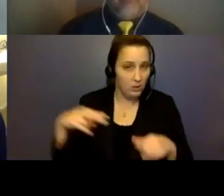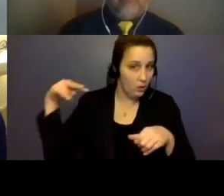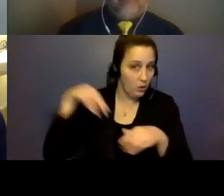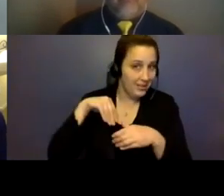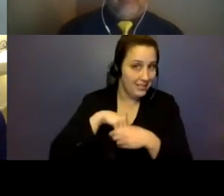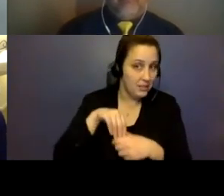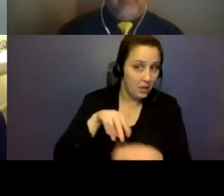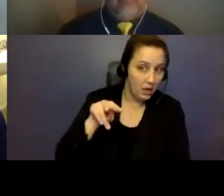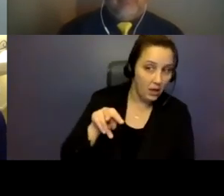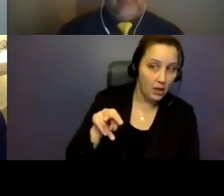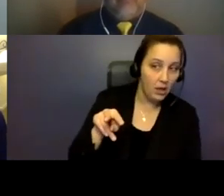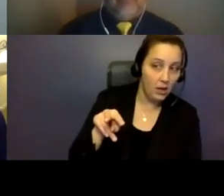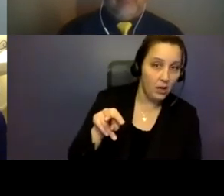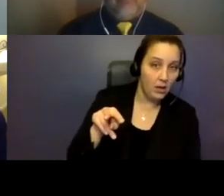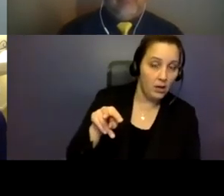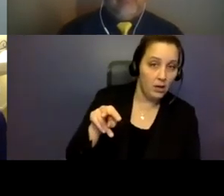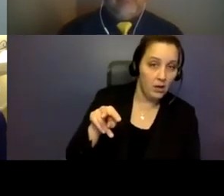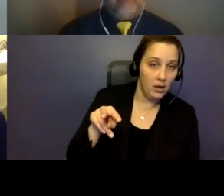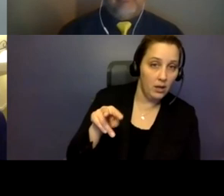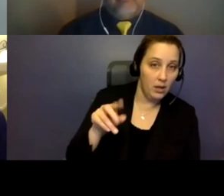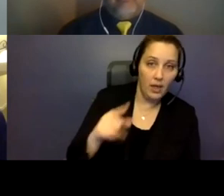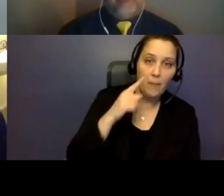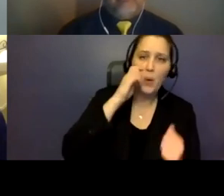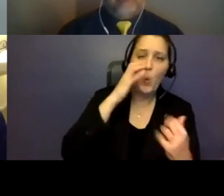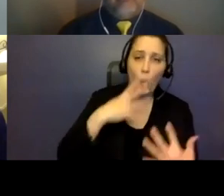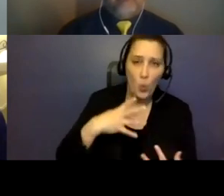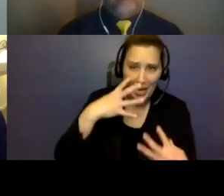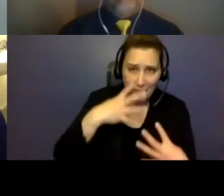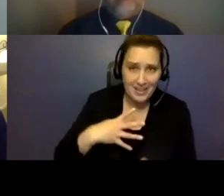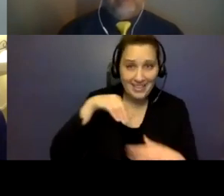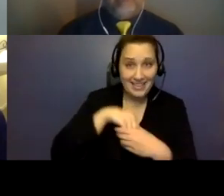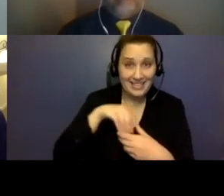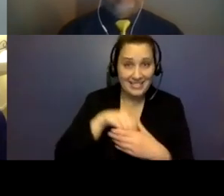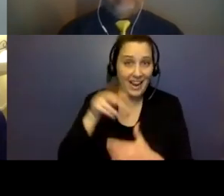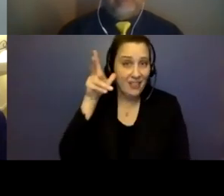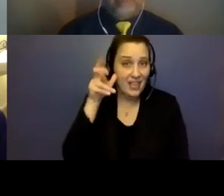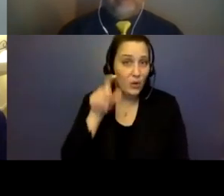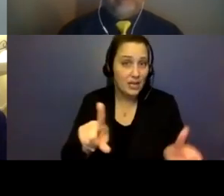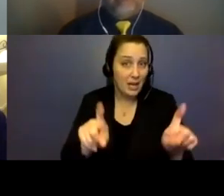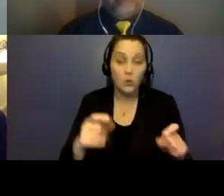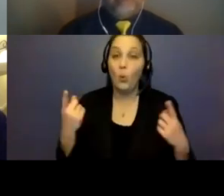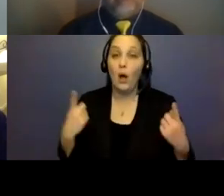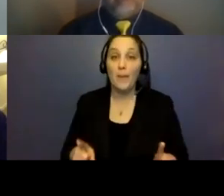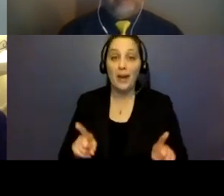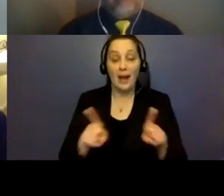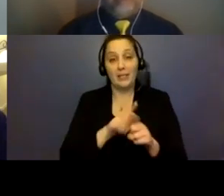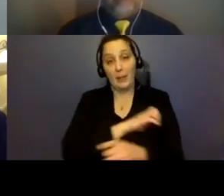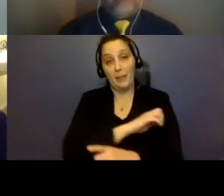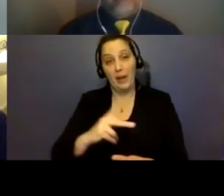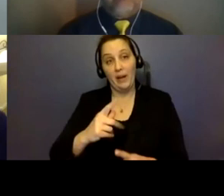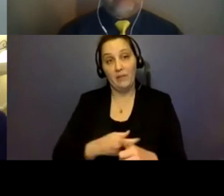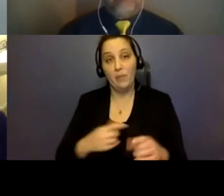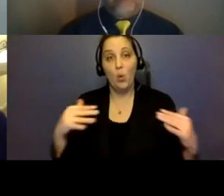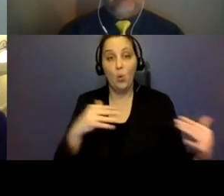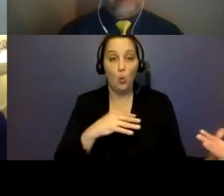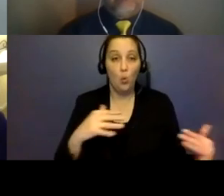booth, and when she looked inside of it, they'd be weeping and crying. And what had happened was, as they come back from the war, they had the